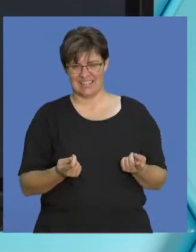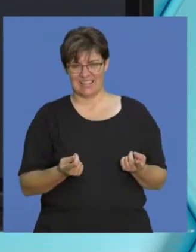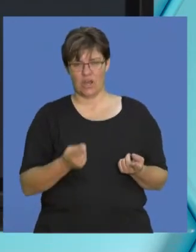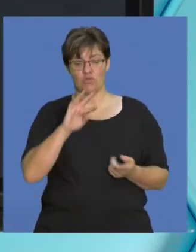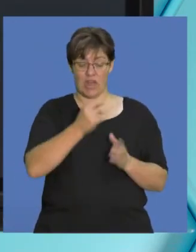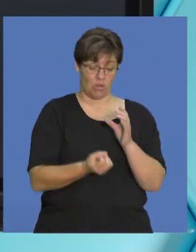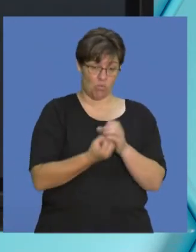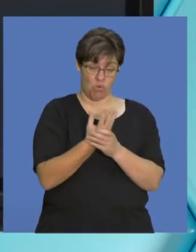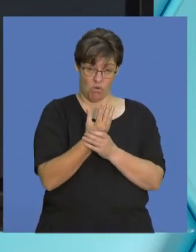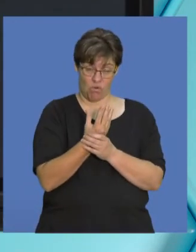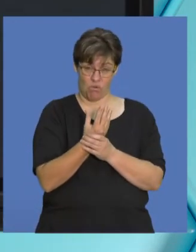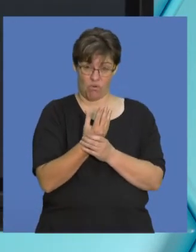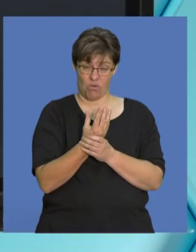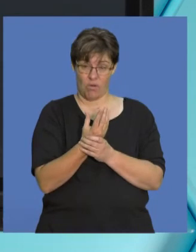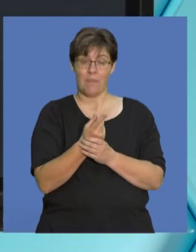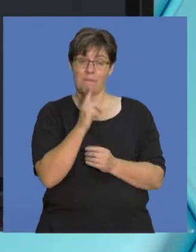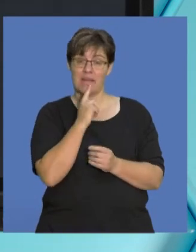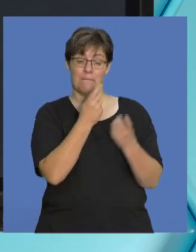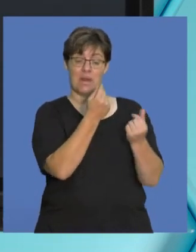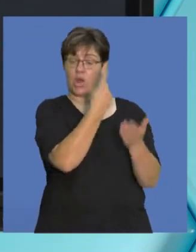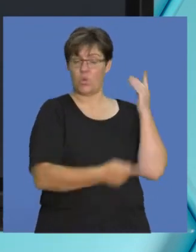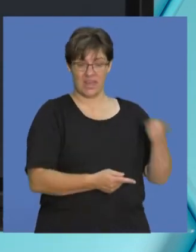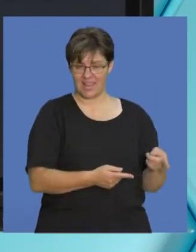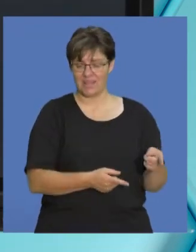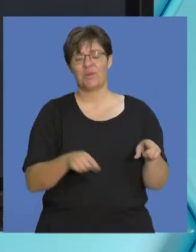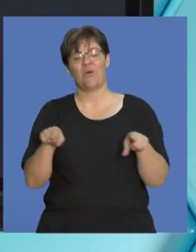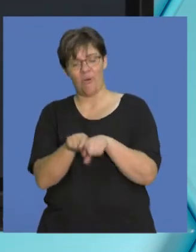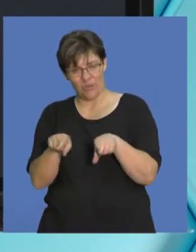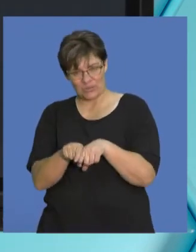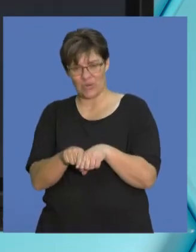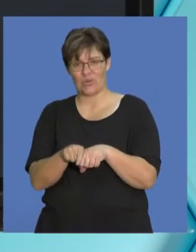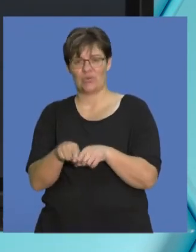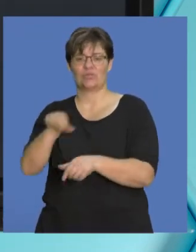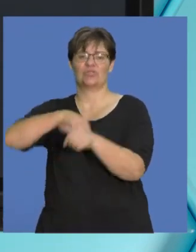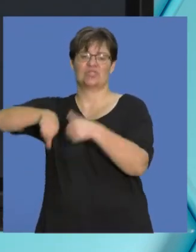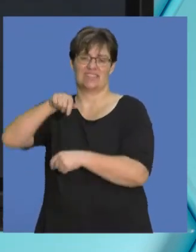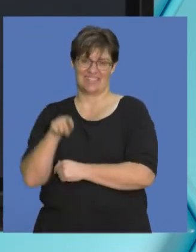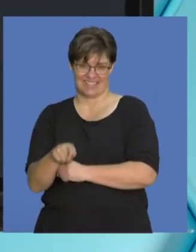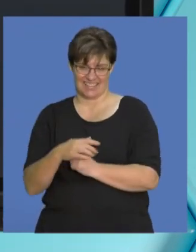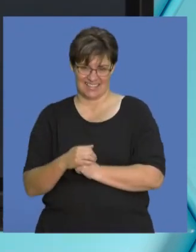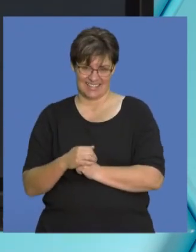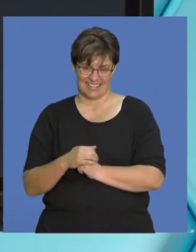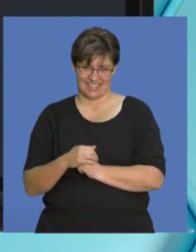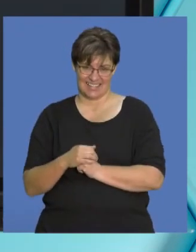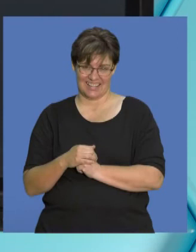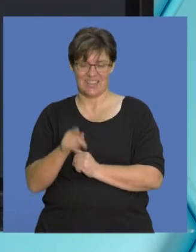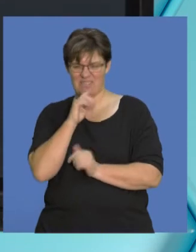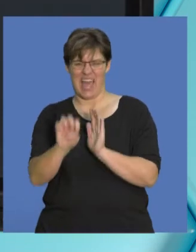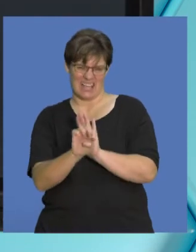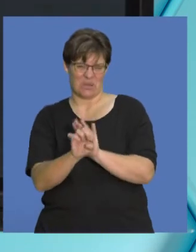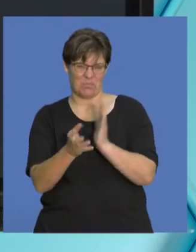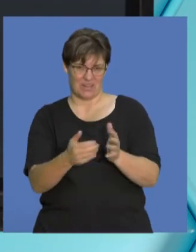of growth does not only apply to money, but it can also apply to society. This is one example.